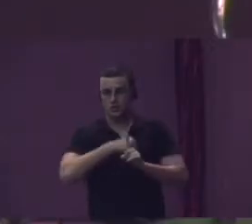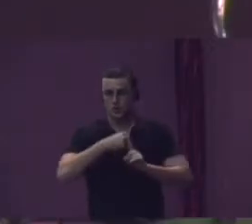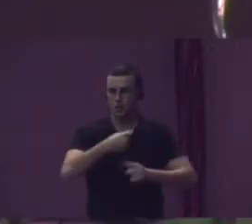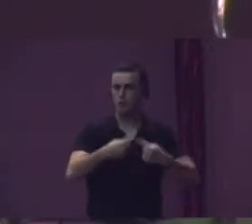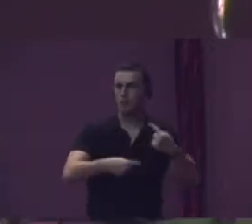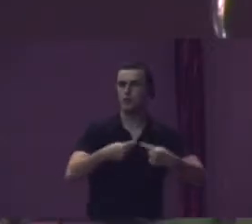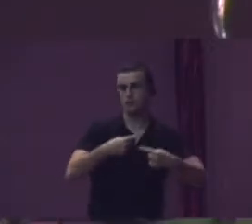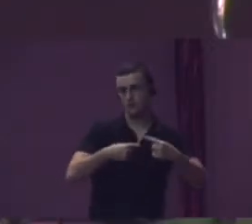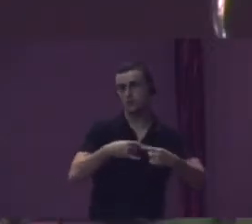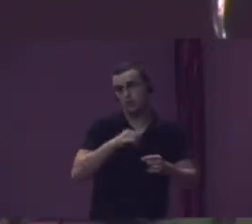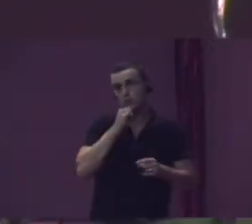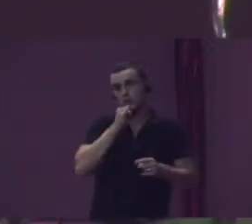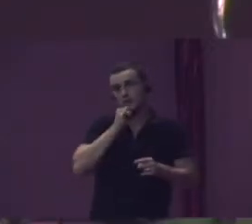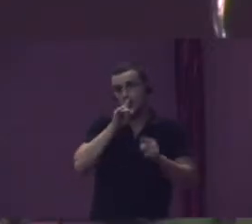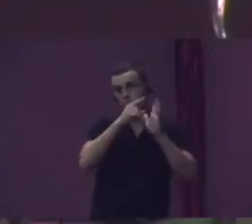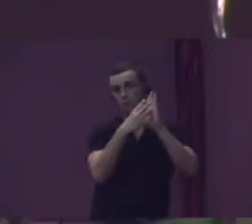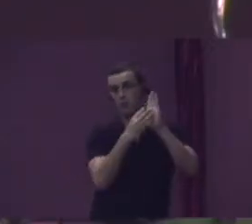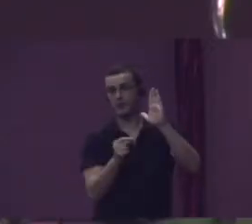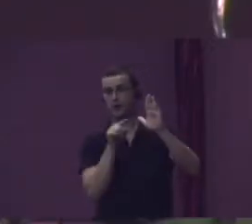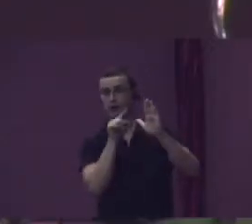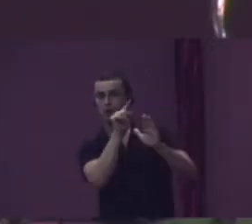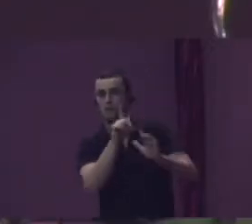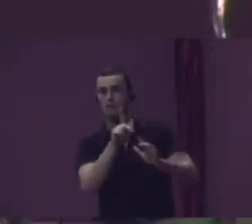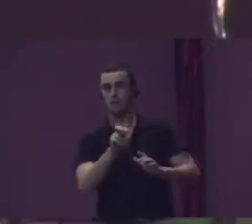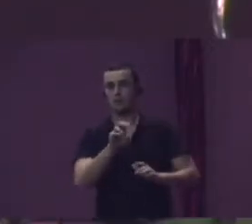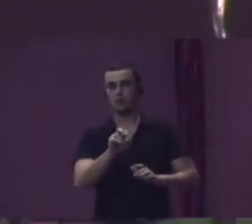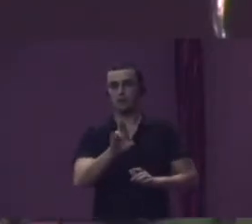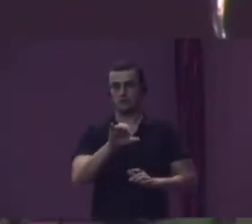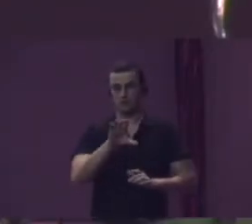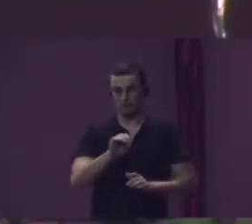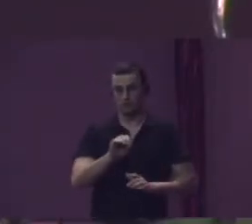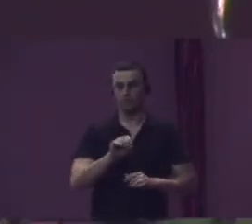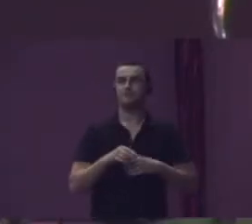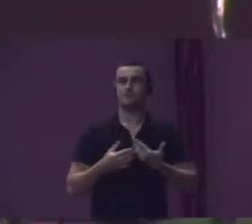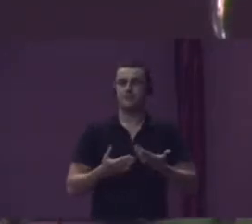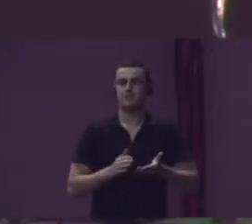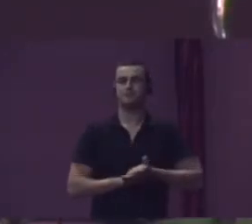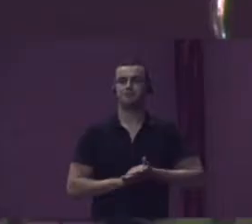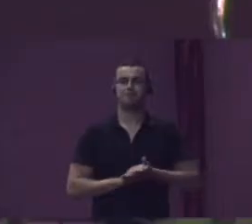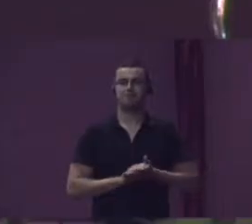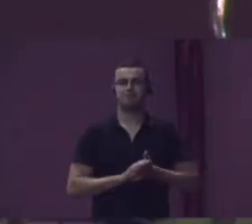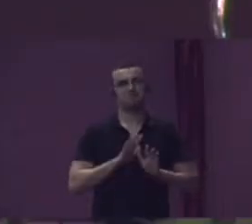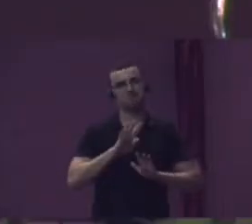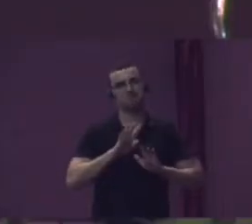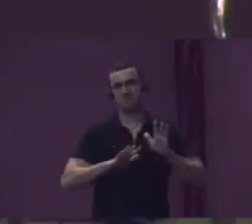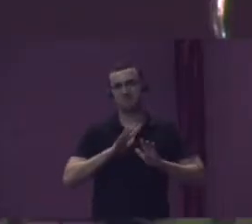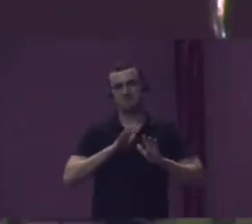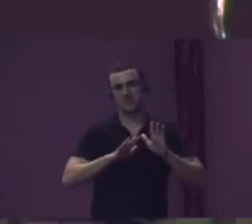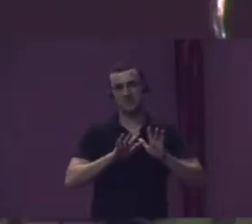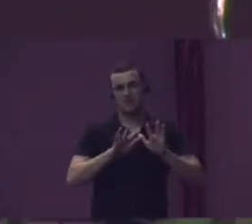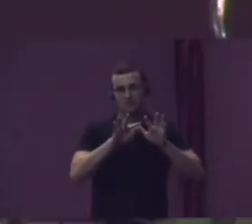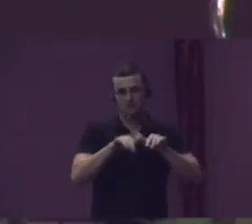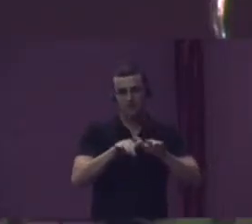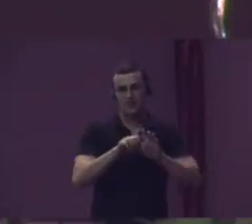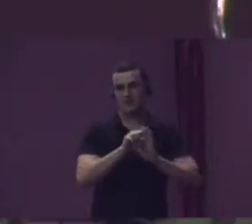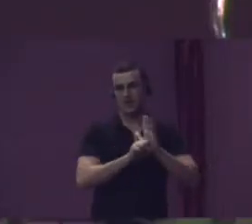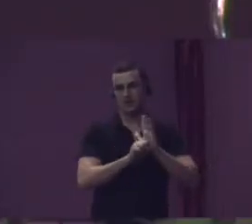In the middle of the 20th century, there were about just over 700 doctors registered in the island of Puerto Rico and